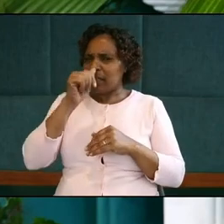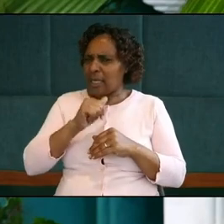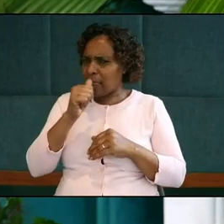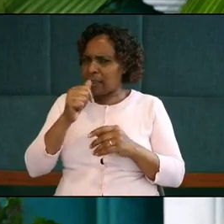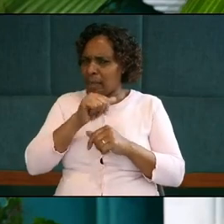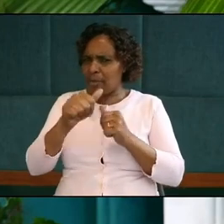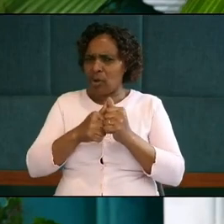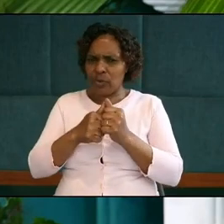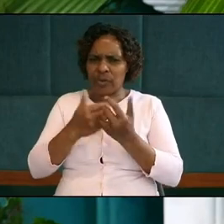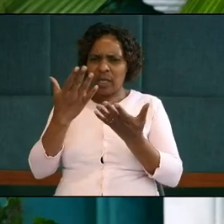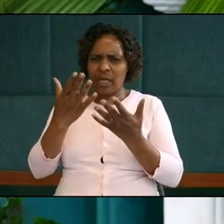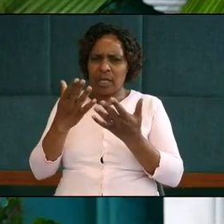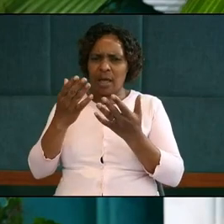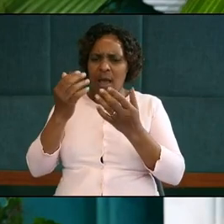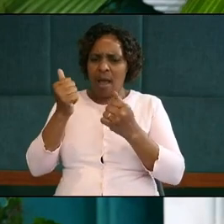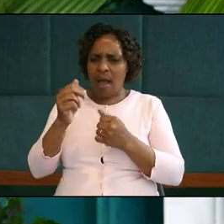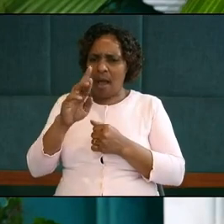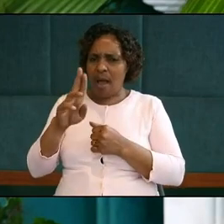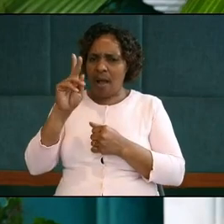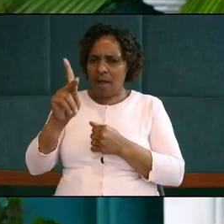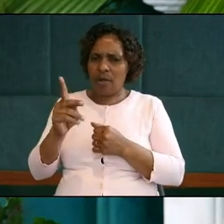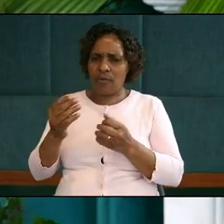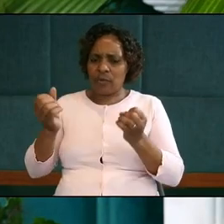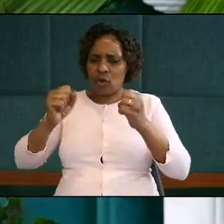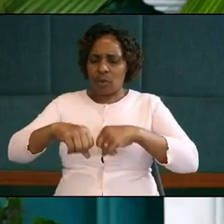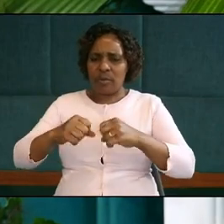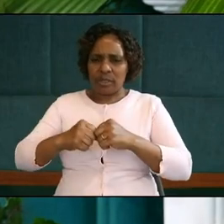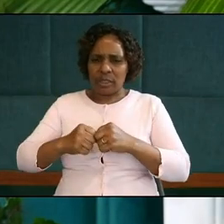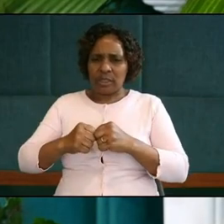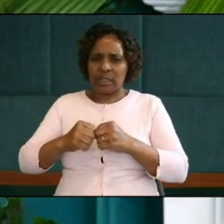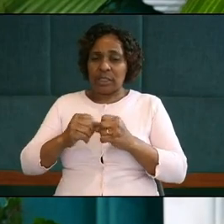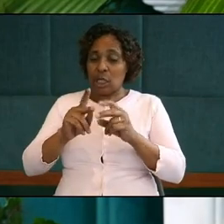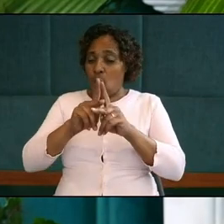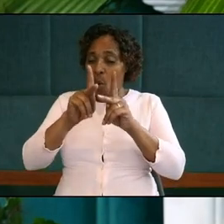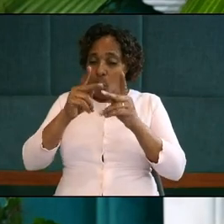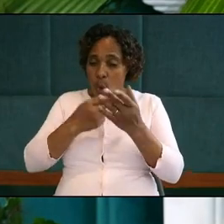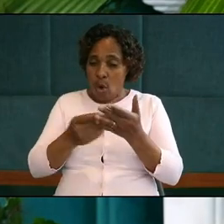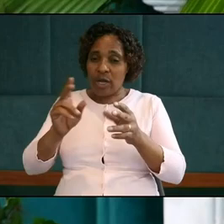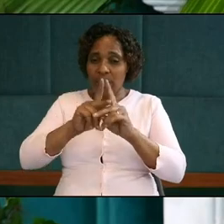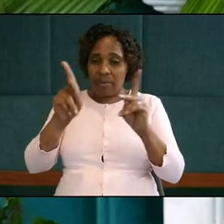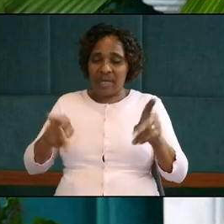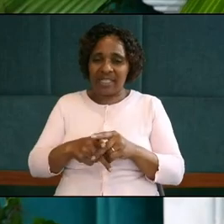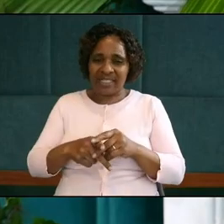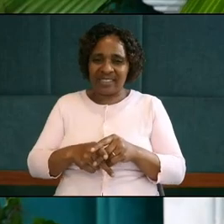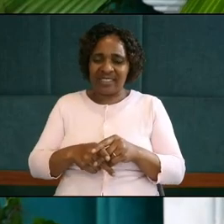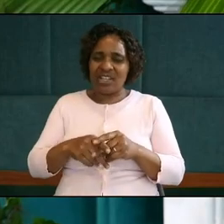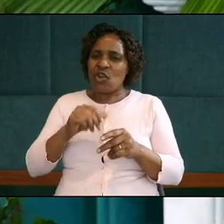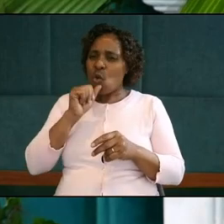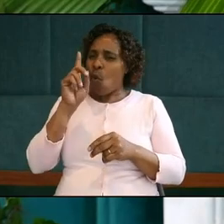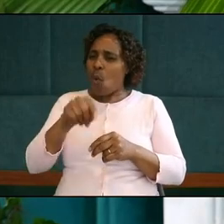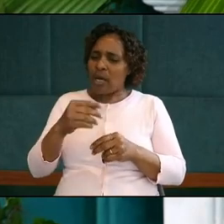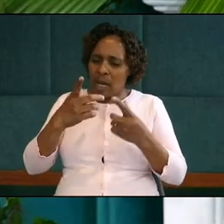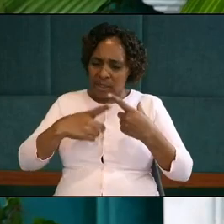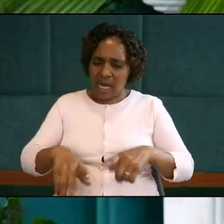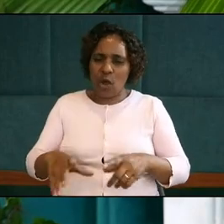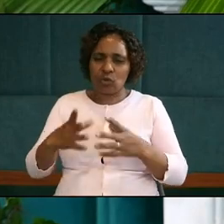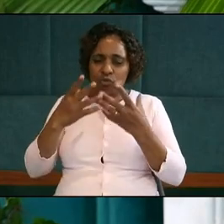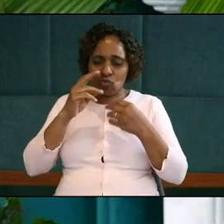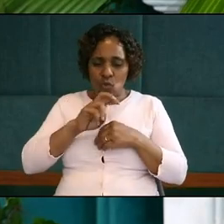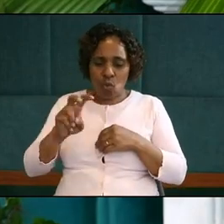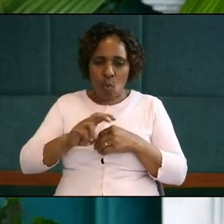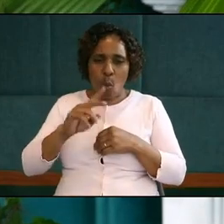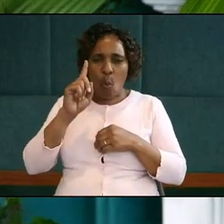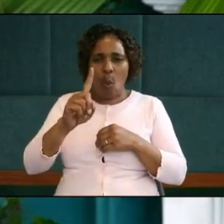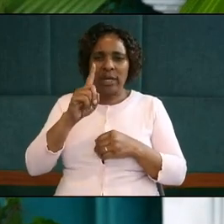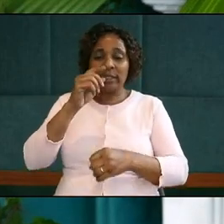It was housed in the most holy place. No one was to look at it except the high priest once a year. When he traveled, it had to be wrapped